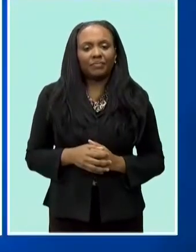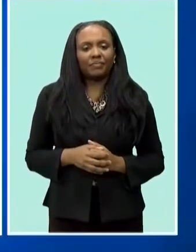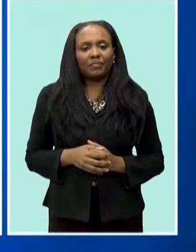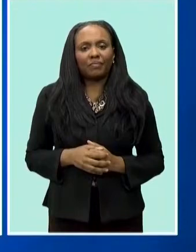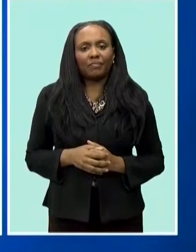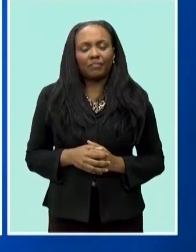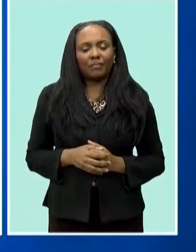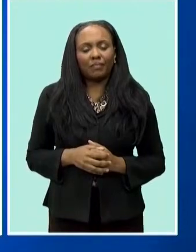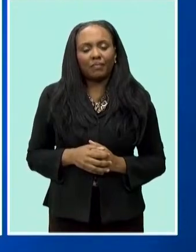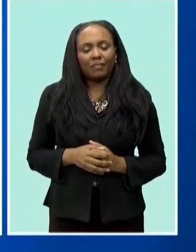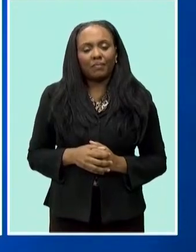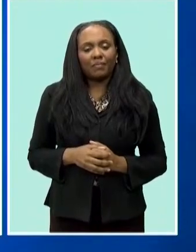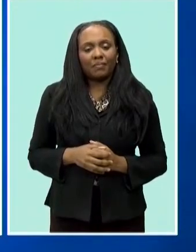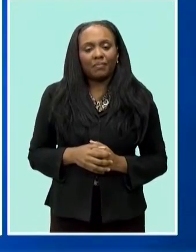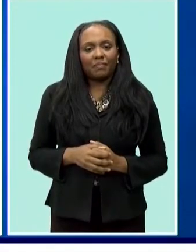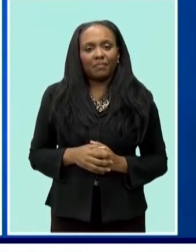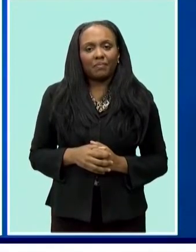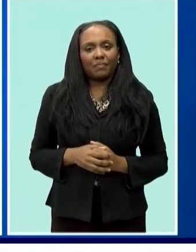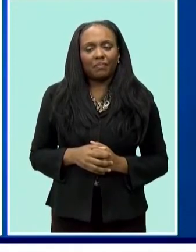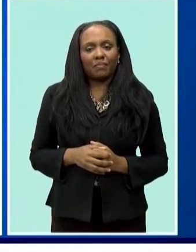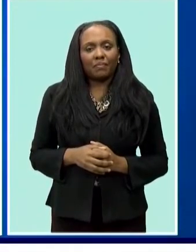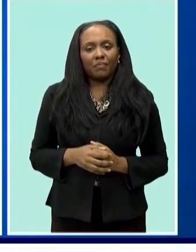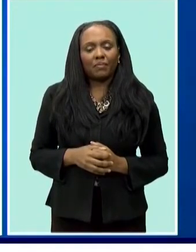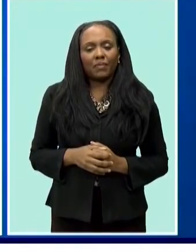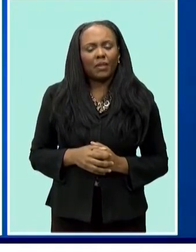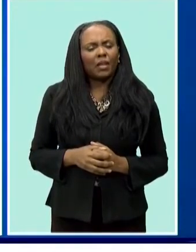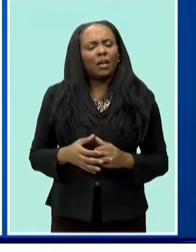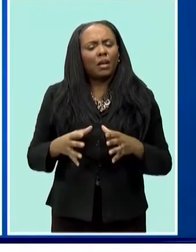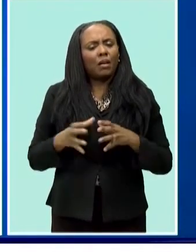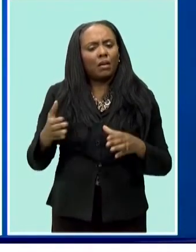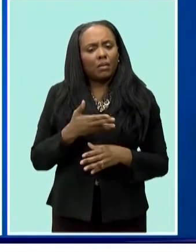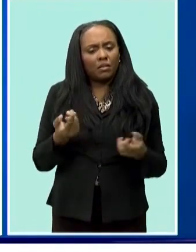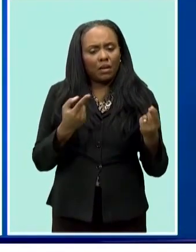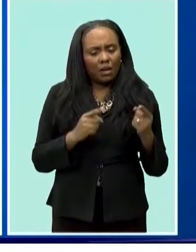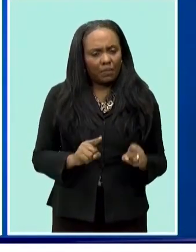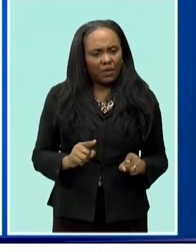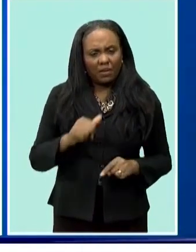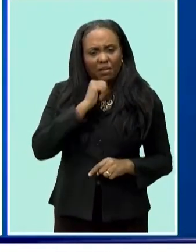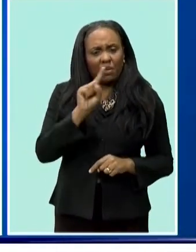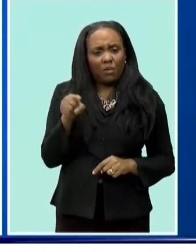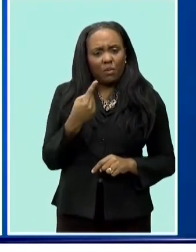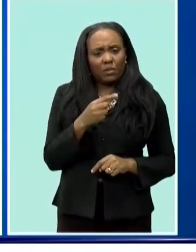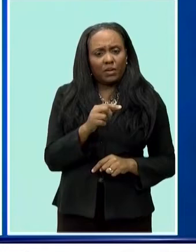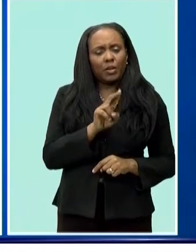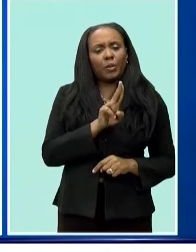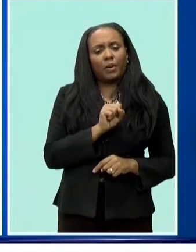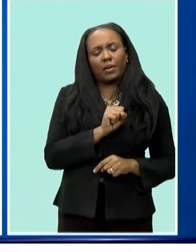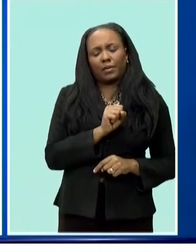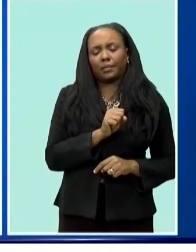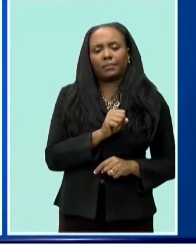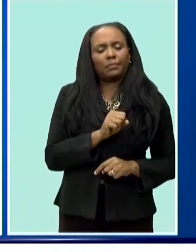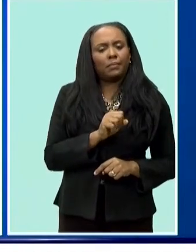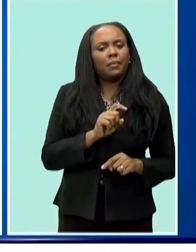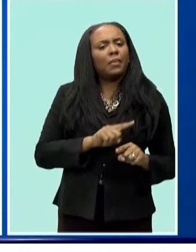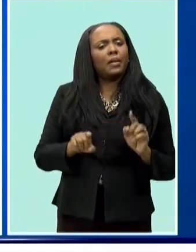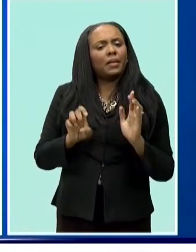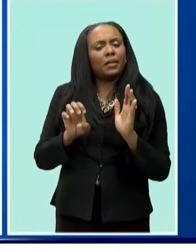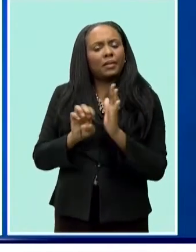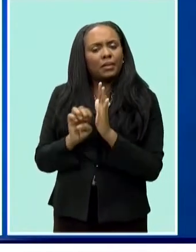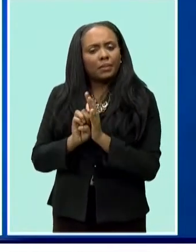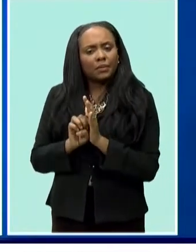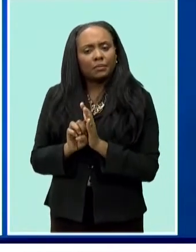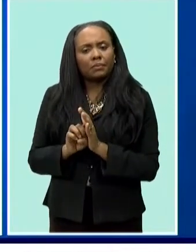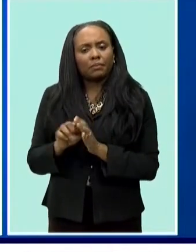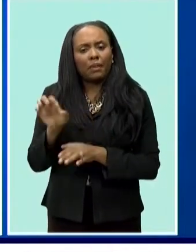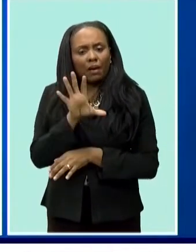works are starting from not North America, but from everywhere. So, for example, in Africa, after 100 years, we